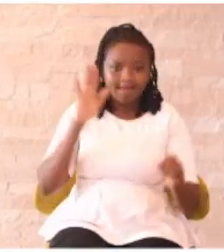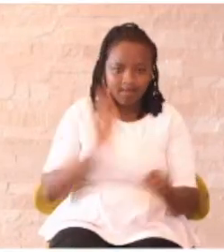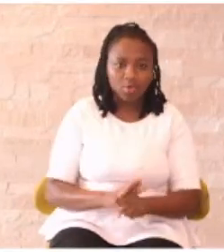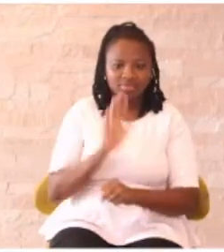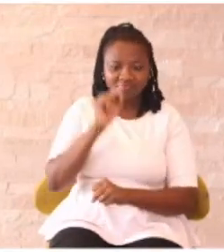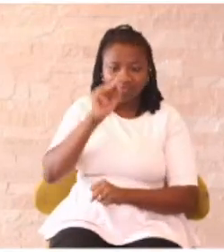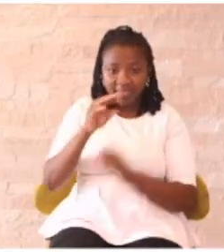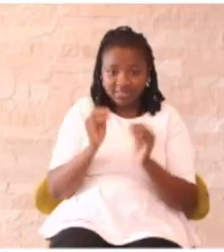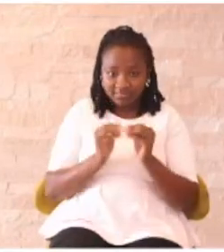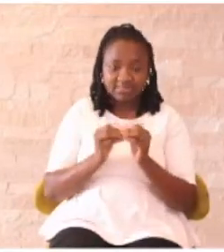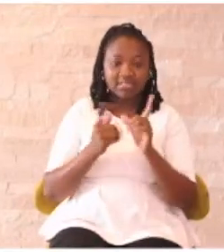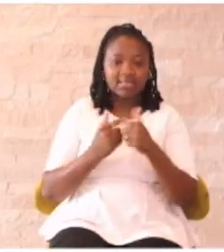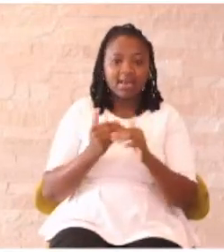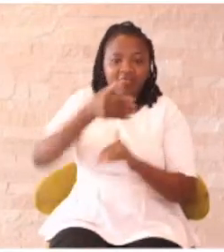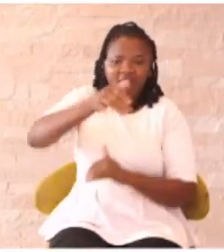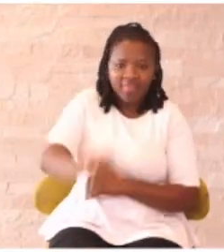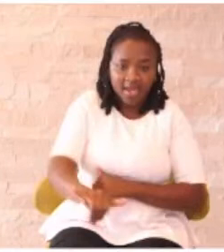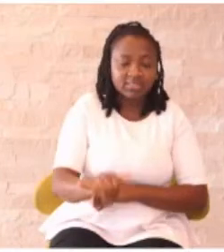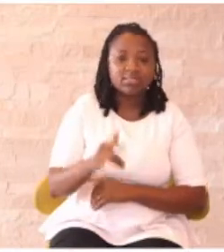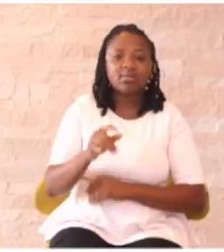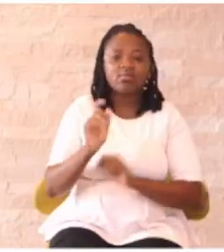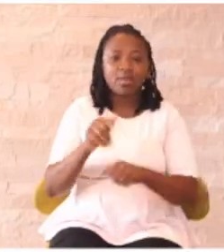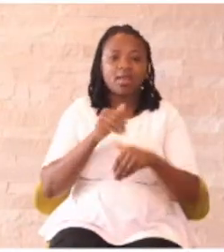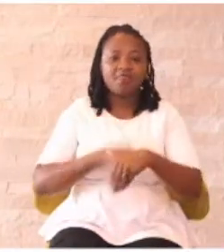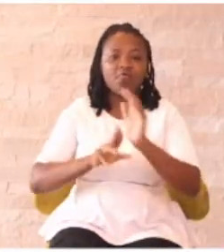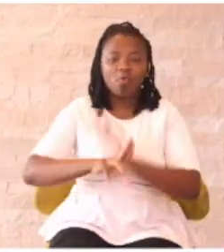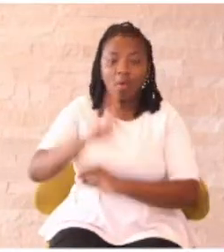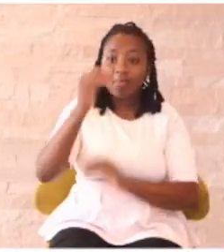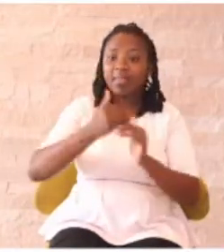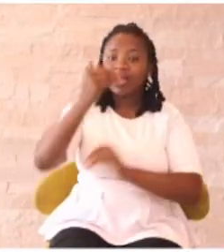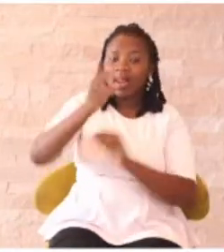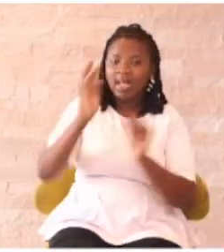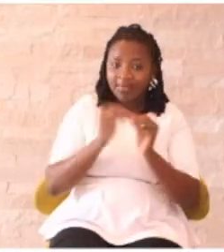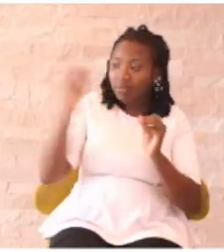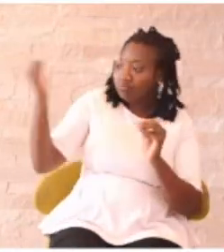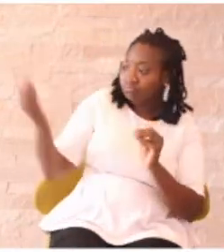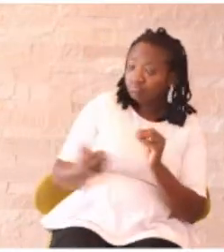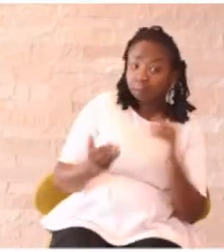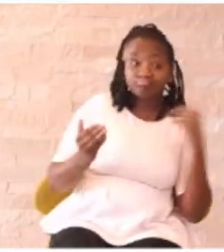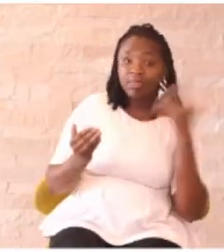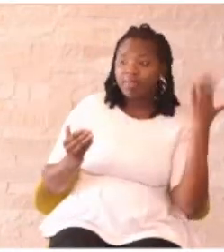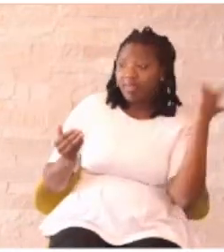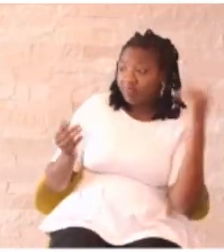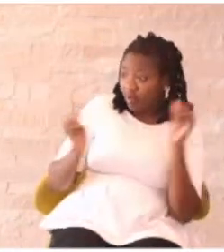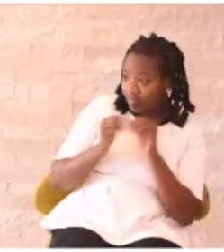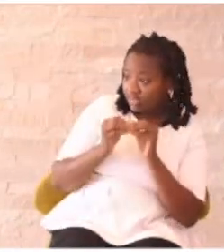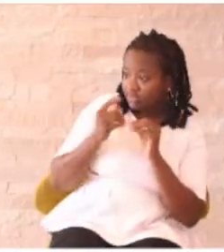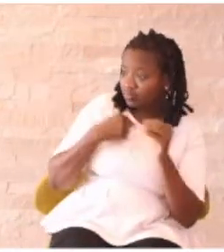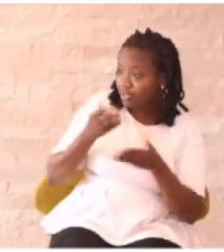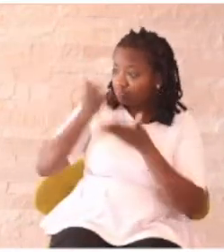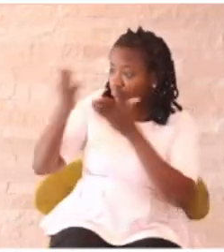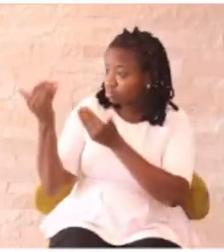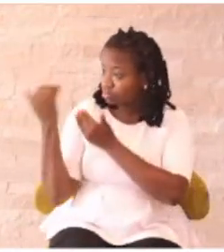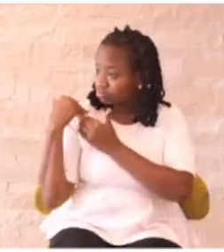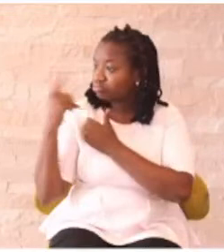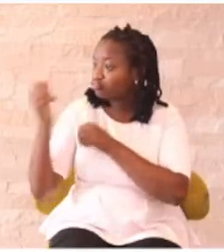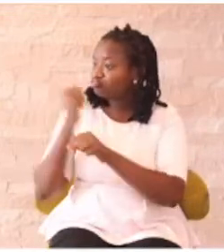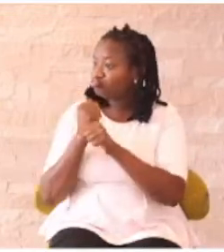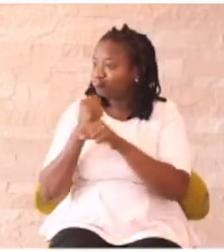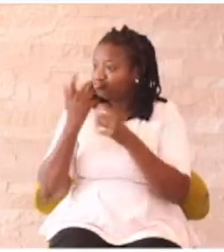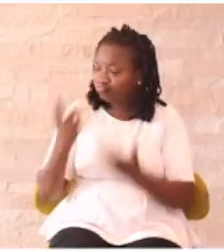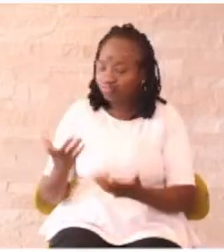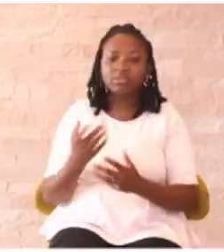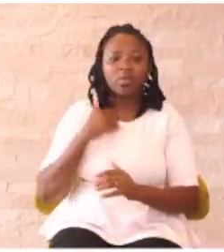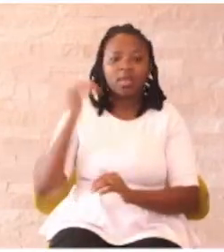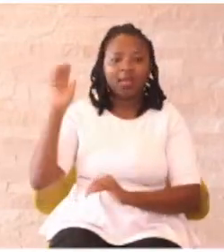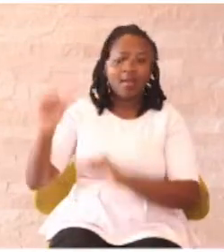follow up. In the next meeting, we invite them again to find out what have you done from